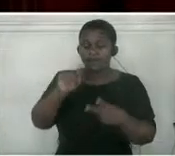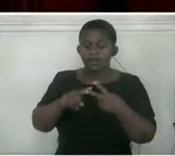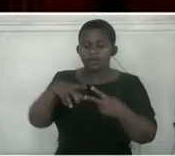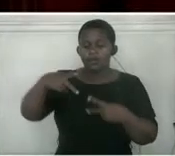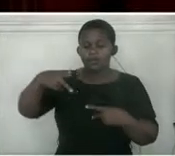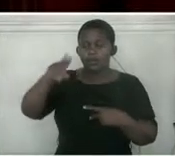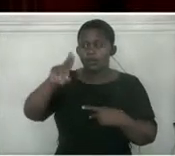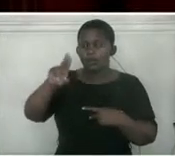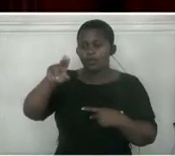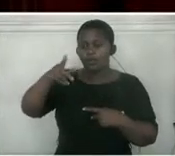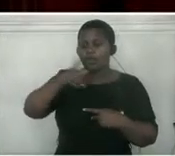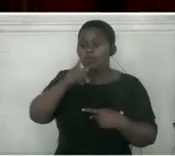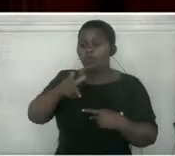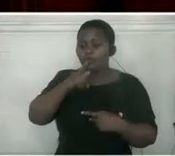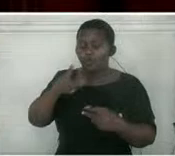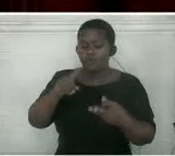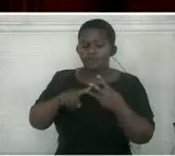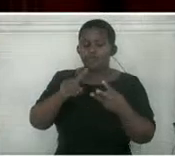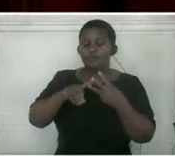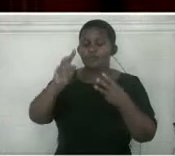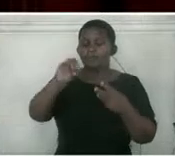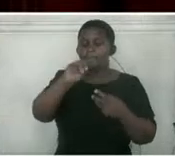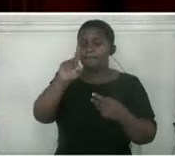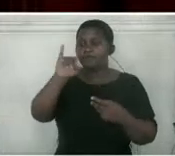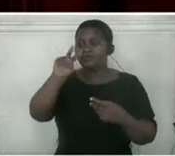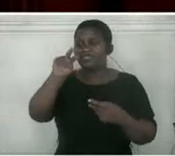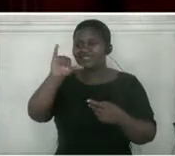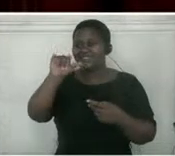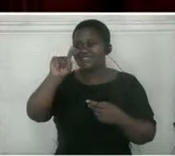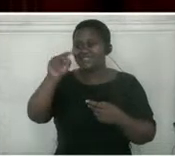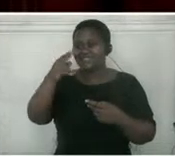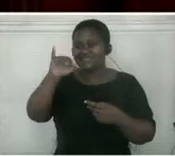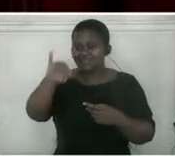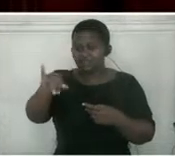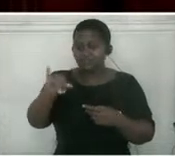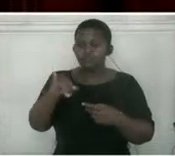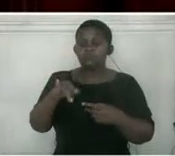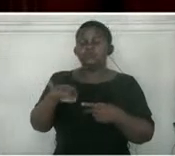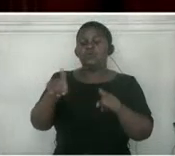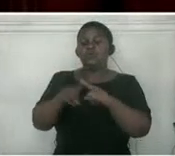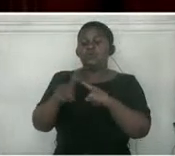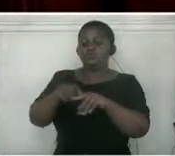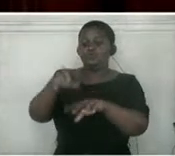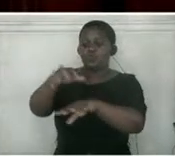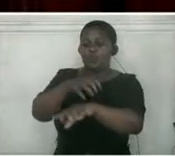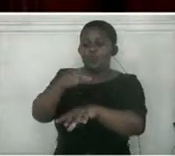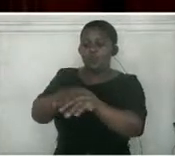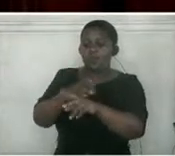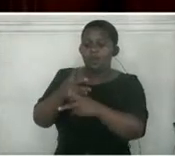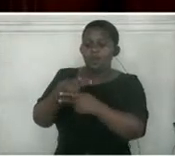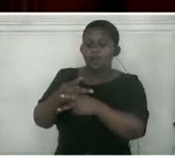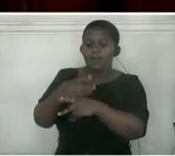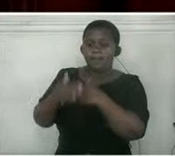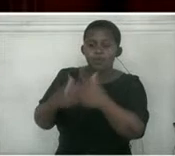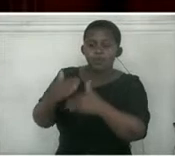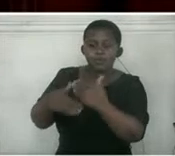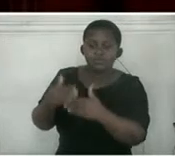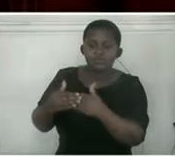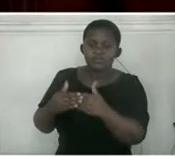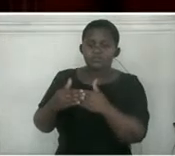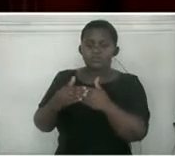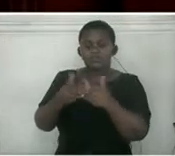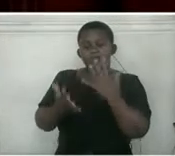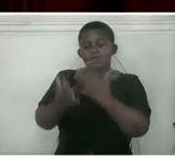Ugu, and Umzinyathi. Install agro-processing equipment in prioritized